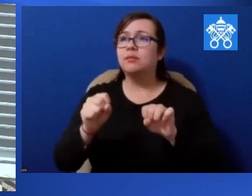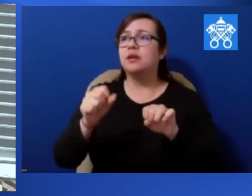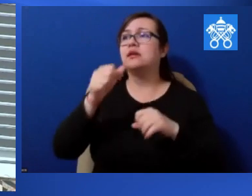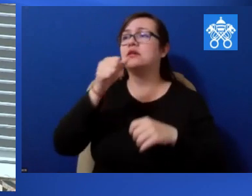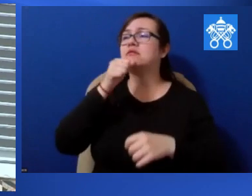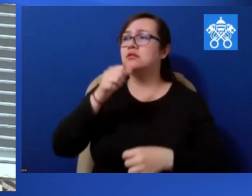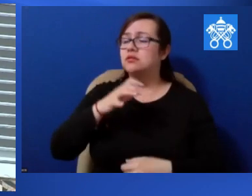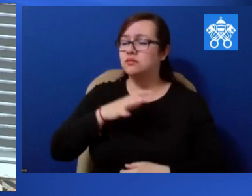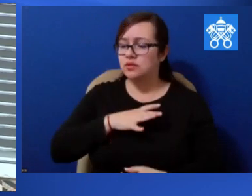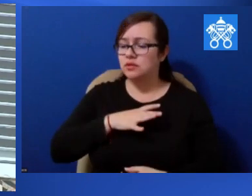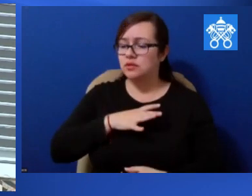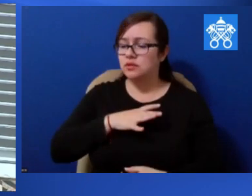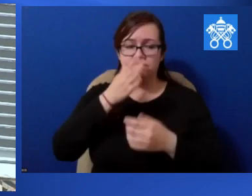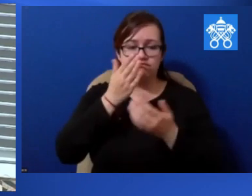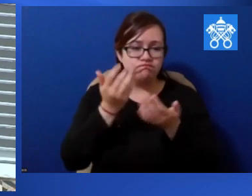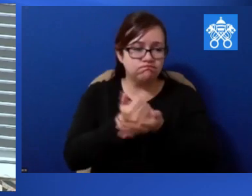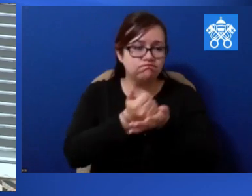them.